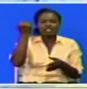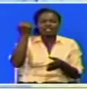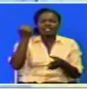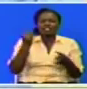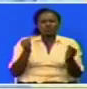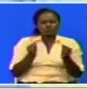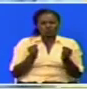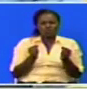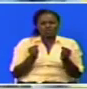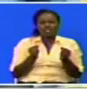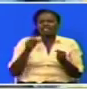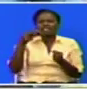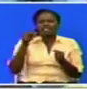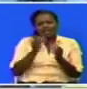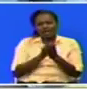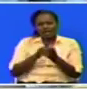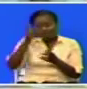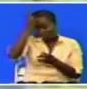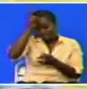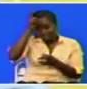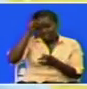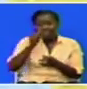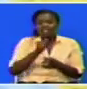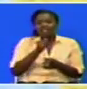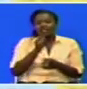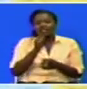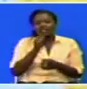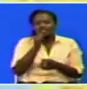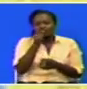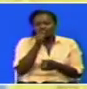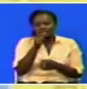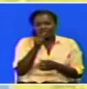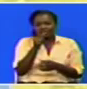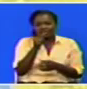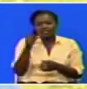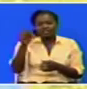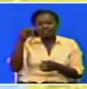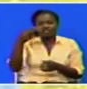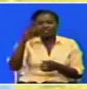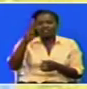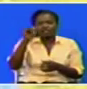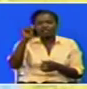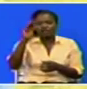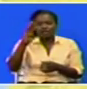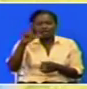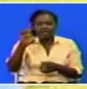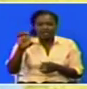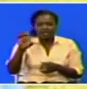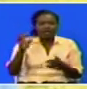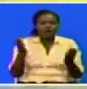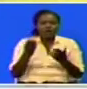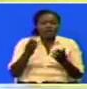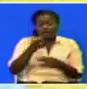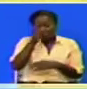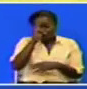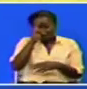called Shibare Shopping Center. Right behind there are slums where police are alleged to have stormed